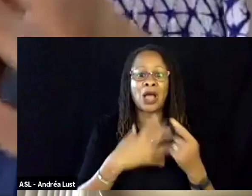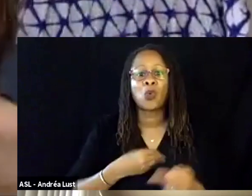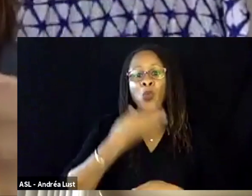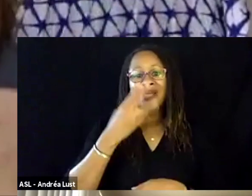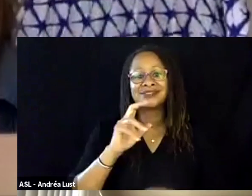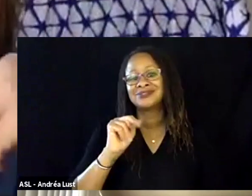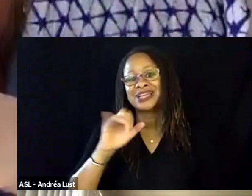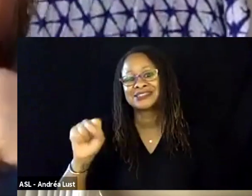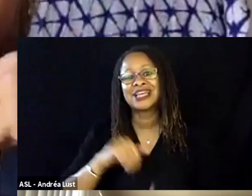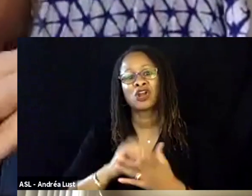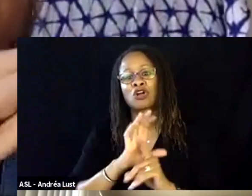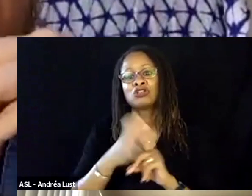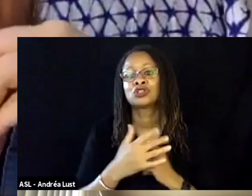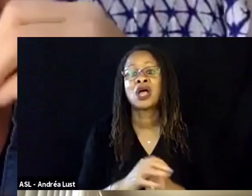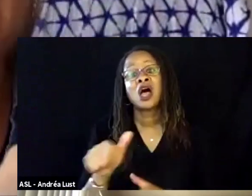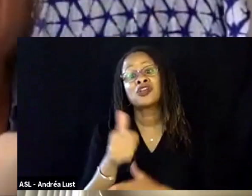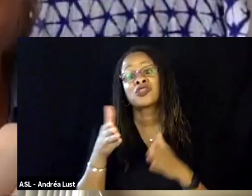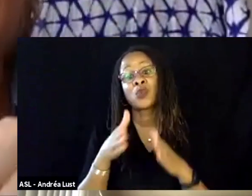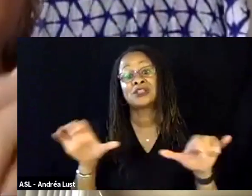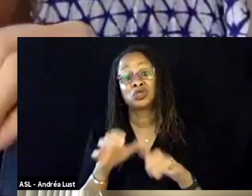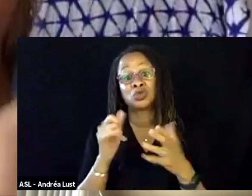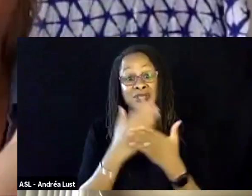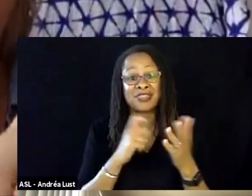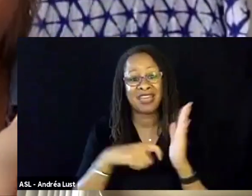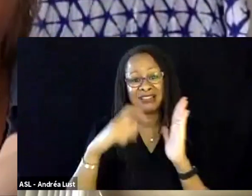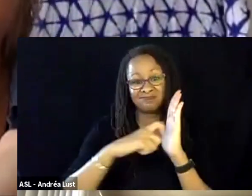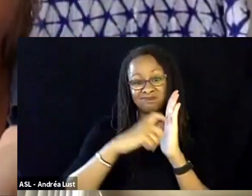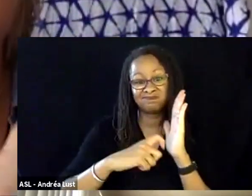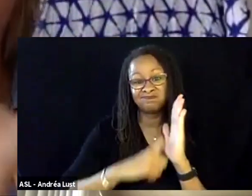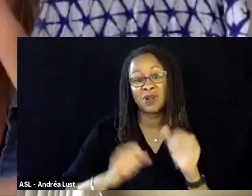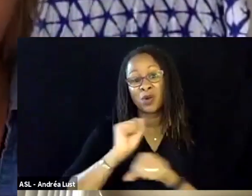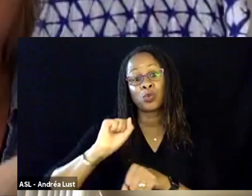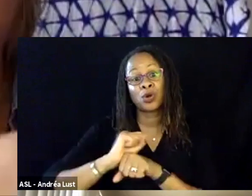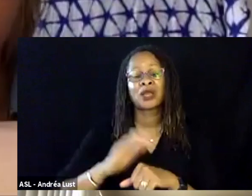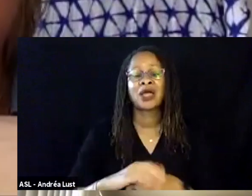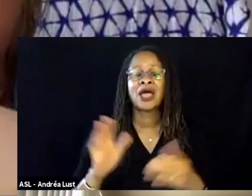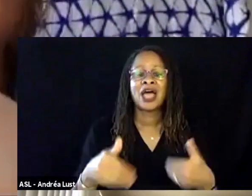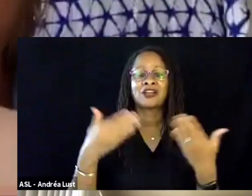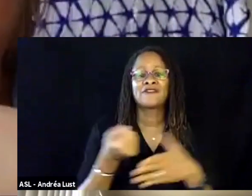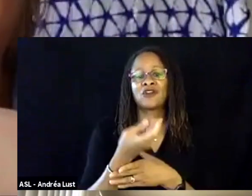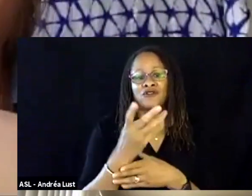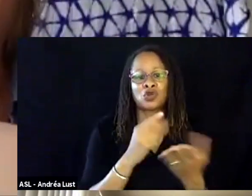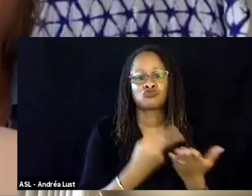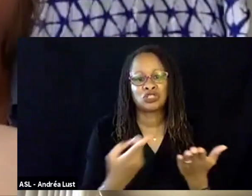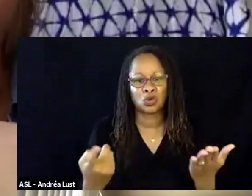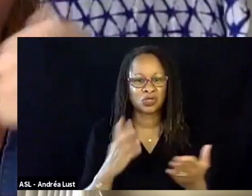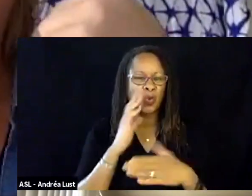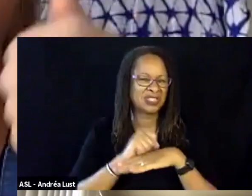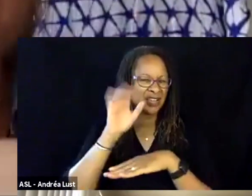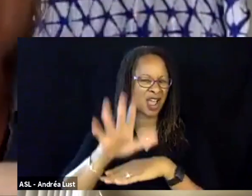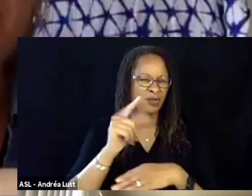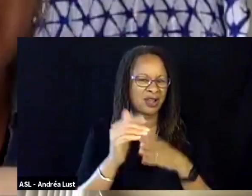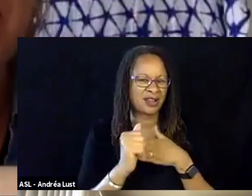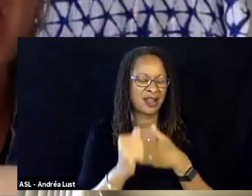And so another way to do some of this digging out work, I want to give you a couple of resources, and I know we're sending out a resource guide as well. There's